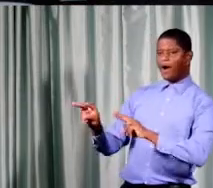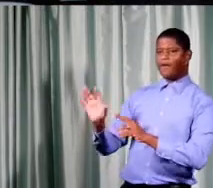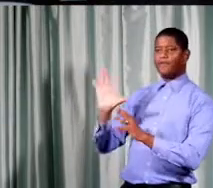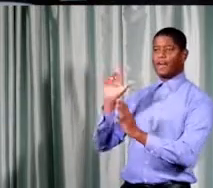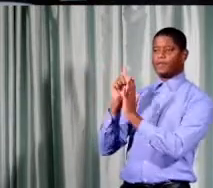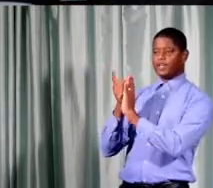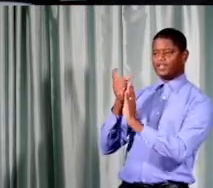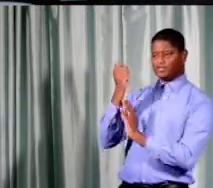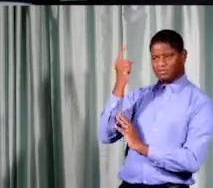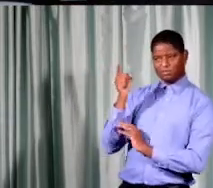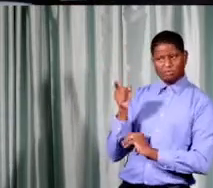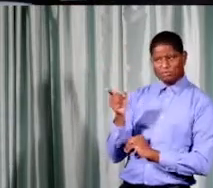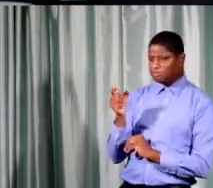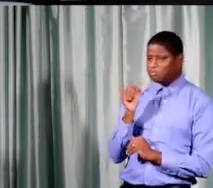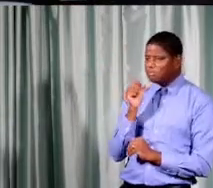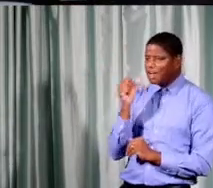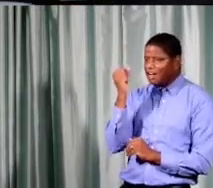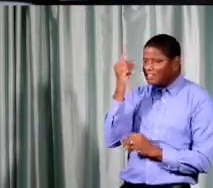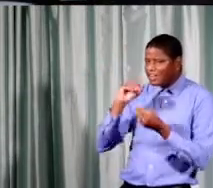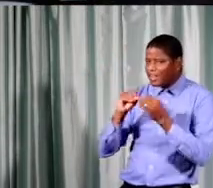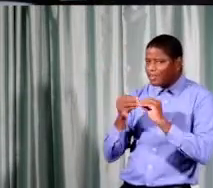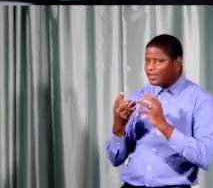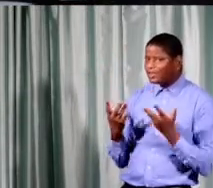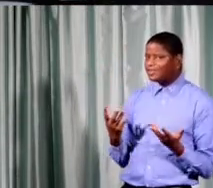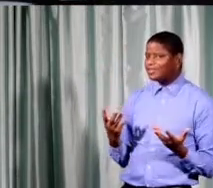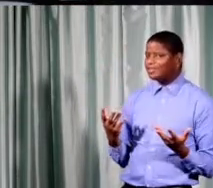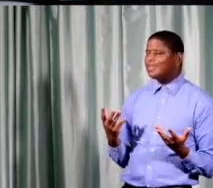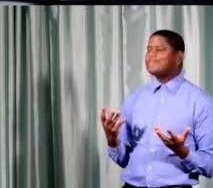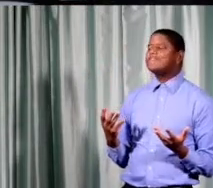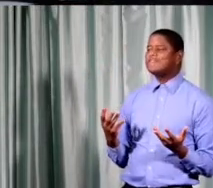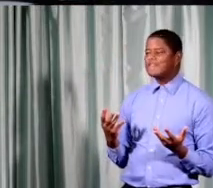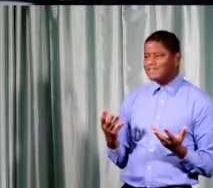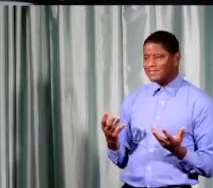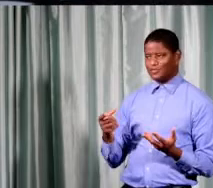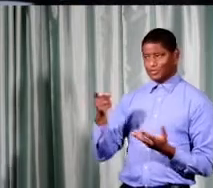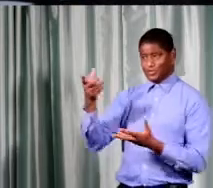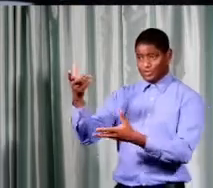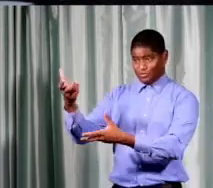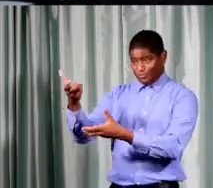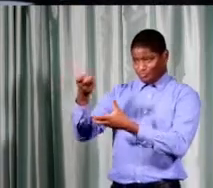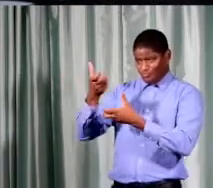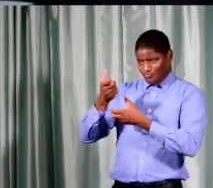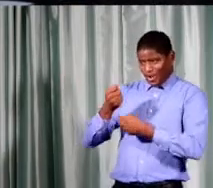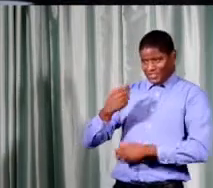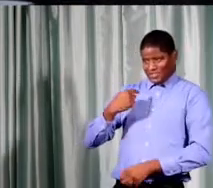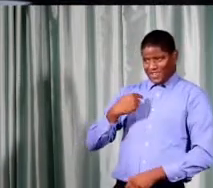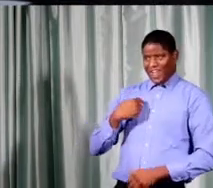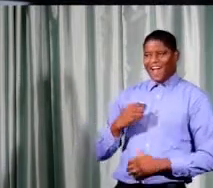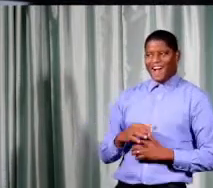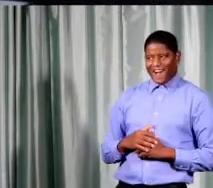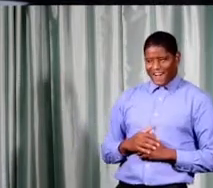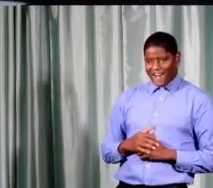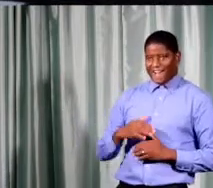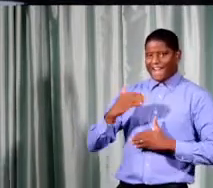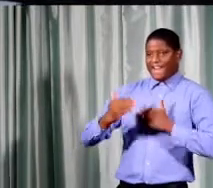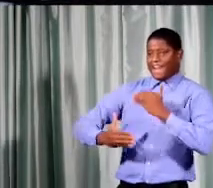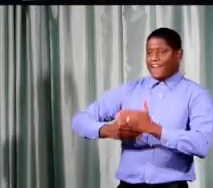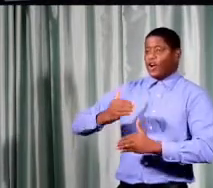First key is to get you to trust me. And then after that, your money will slowly become my money.